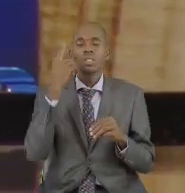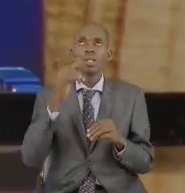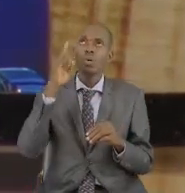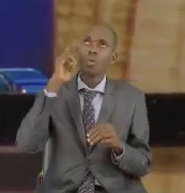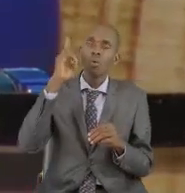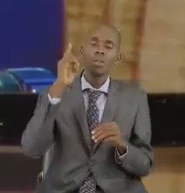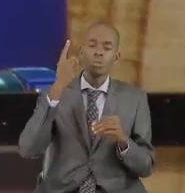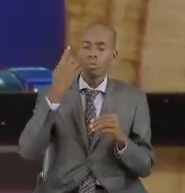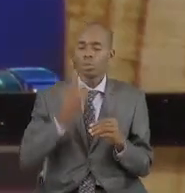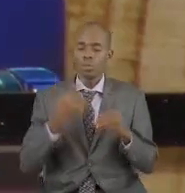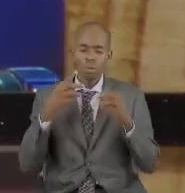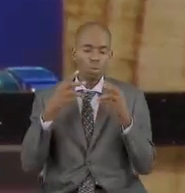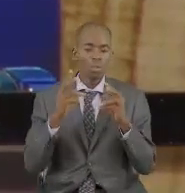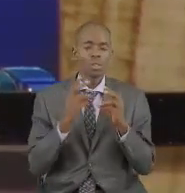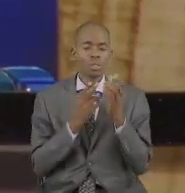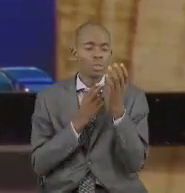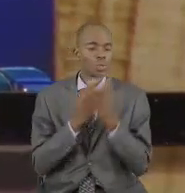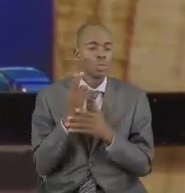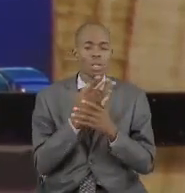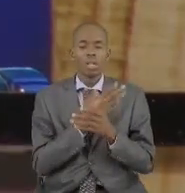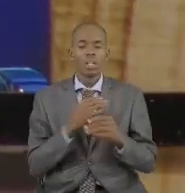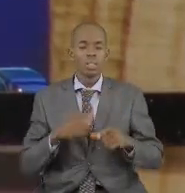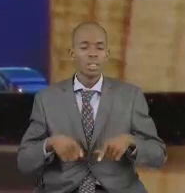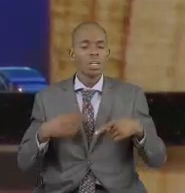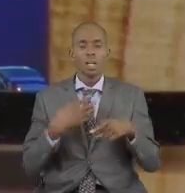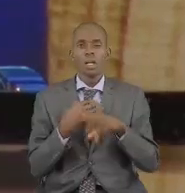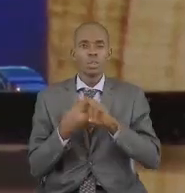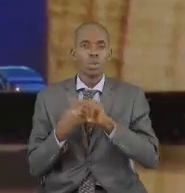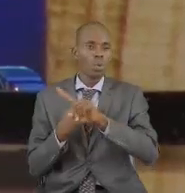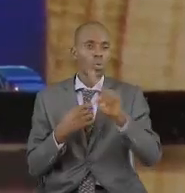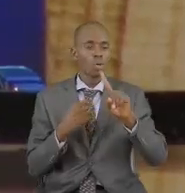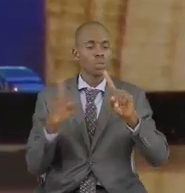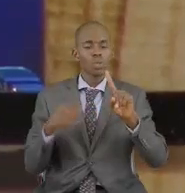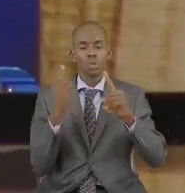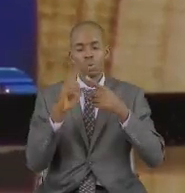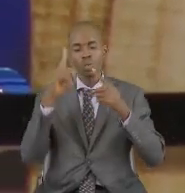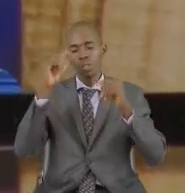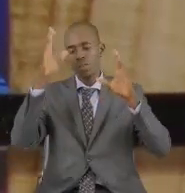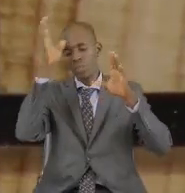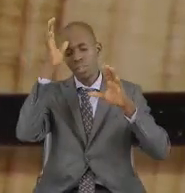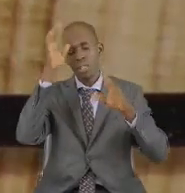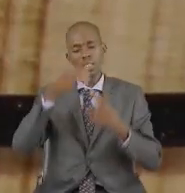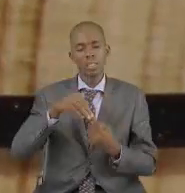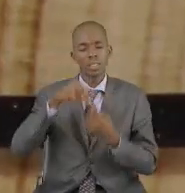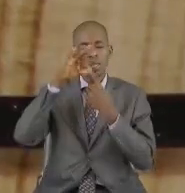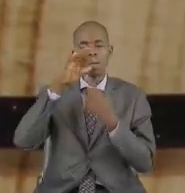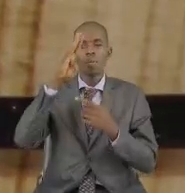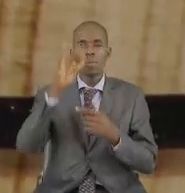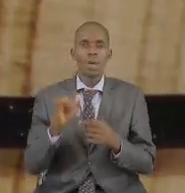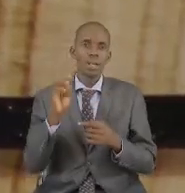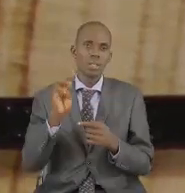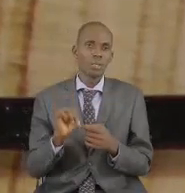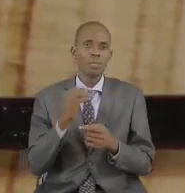the life. And no man cometh unto the Father except by him. And so, Paul